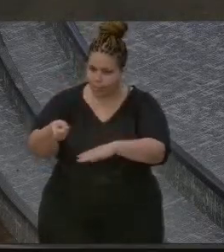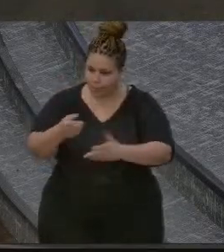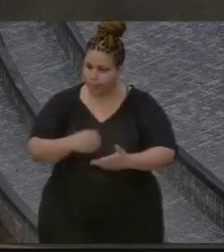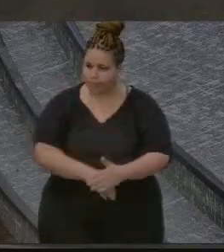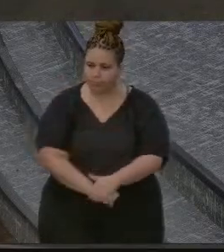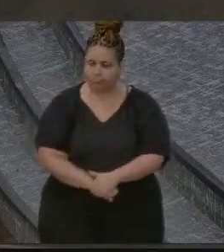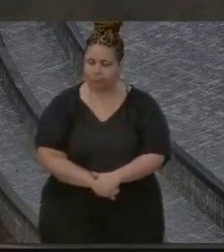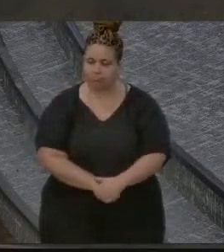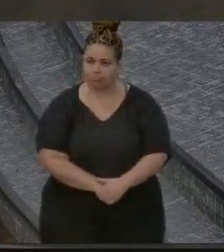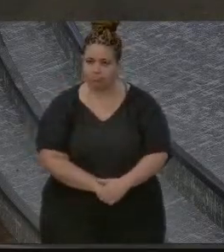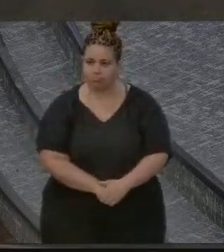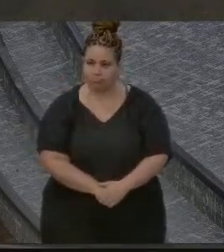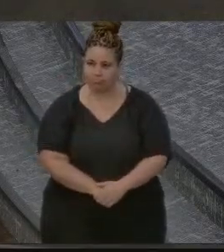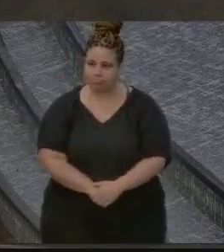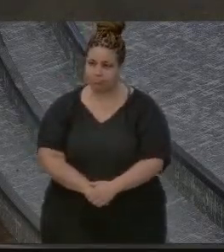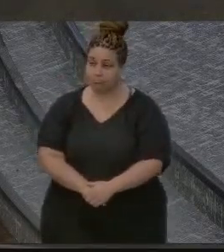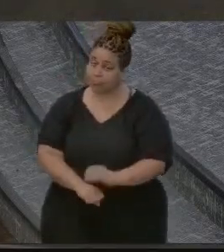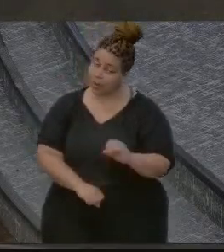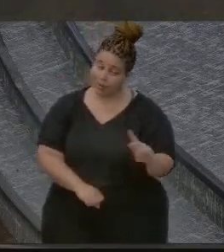All right.